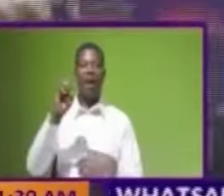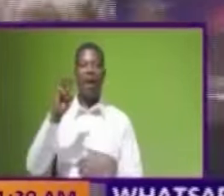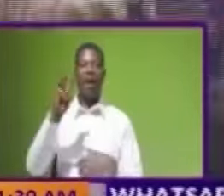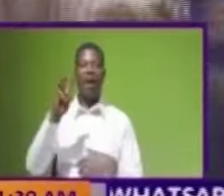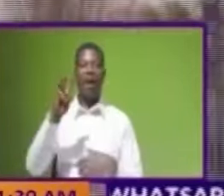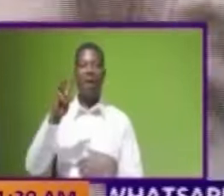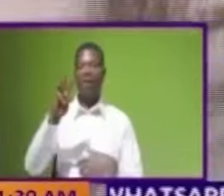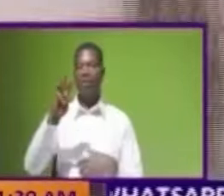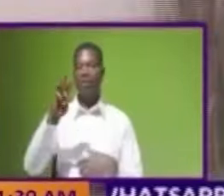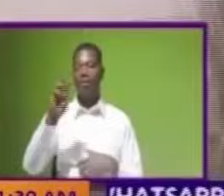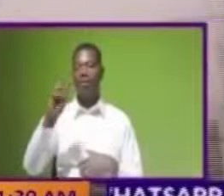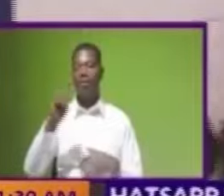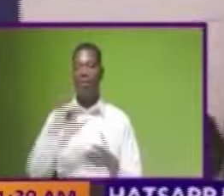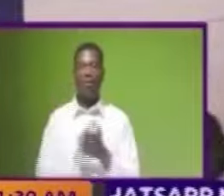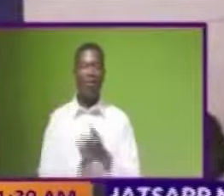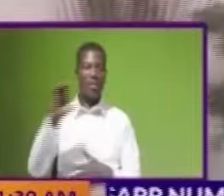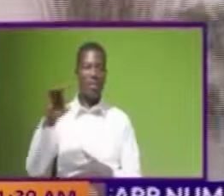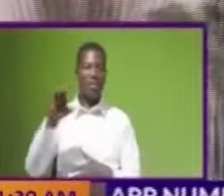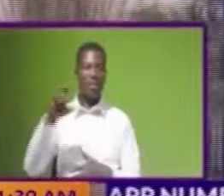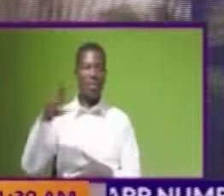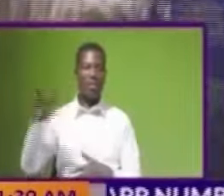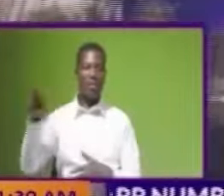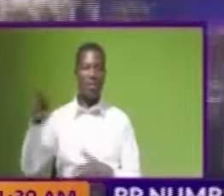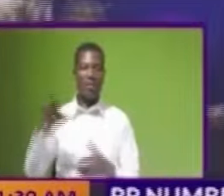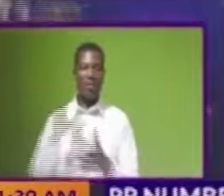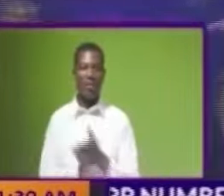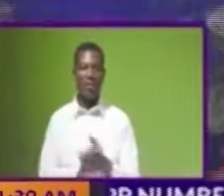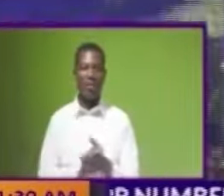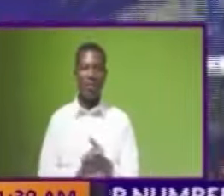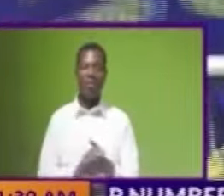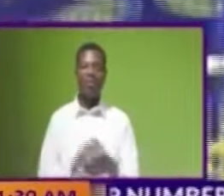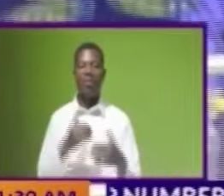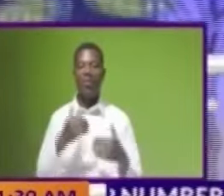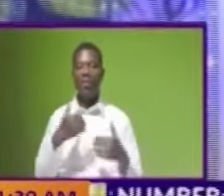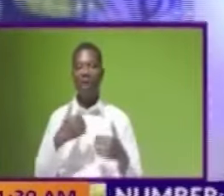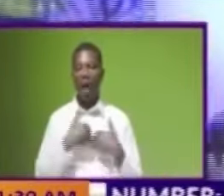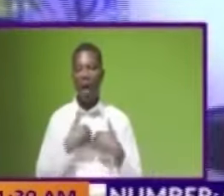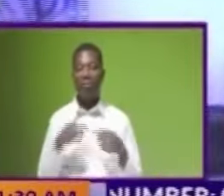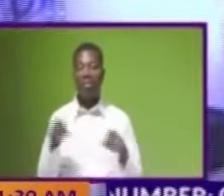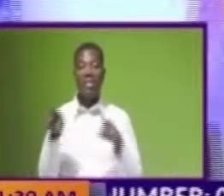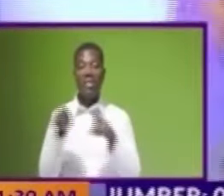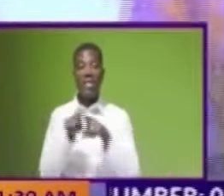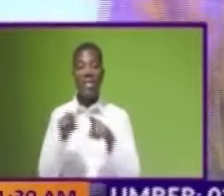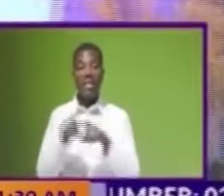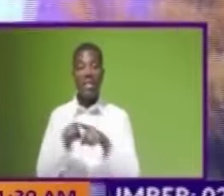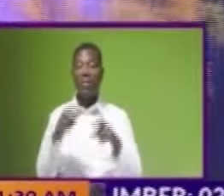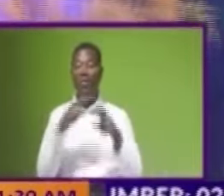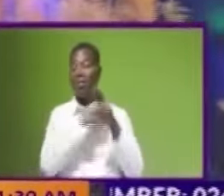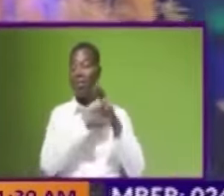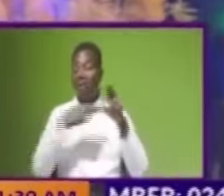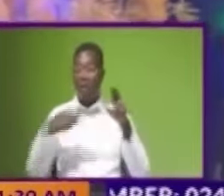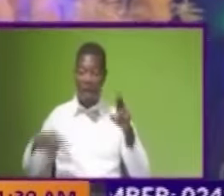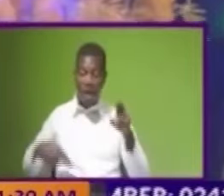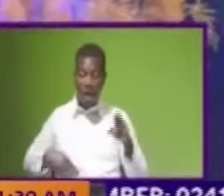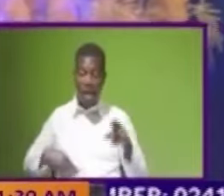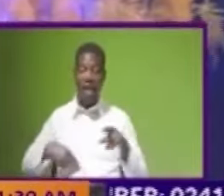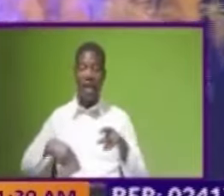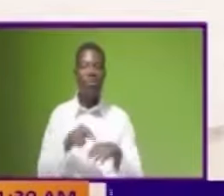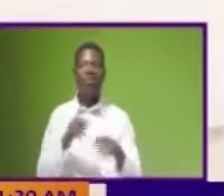the Pentecost branches be 50 kumase